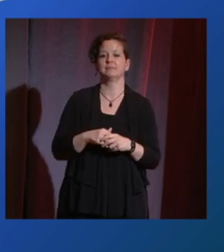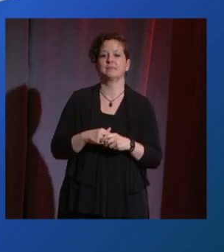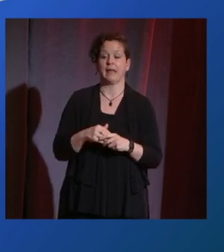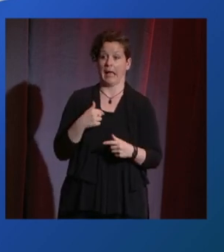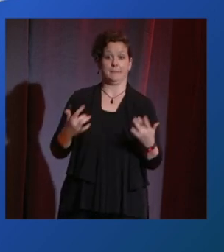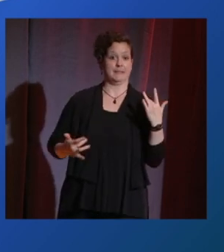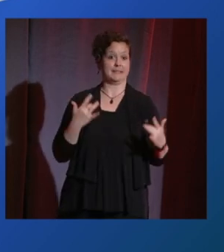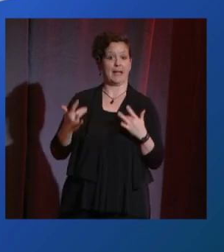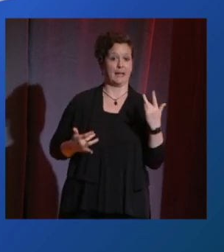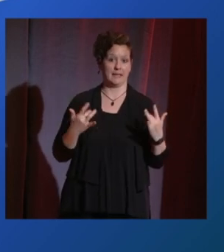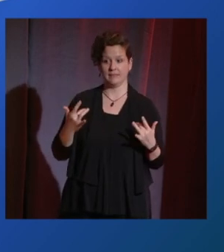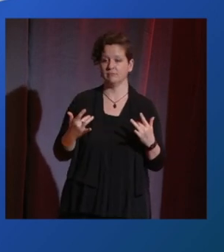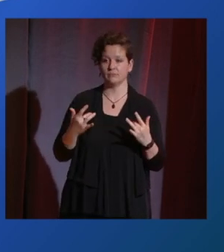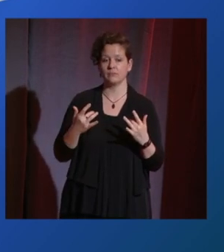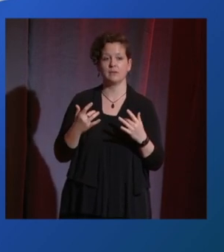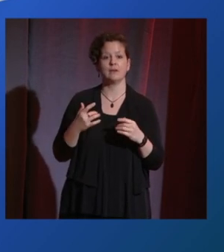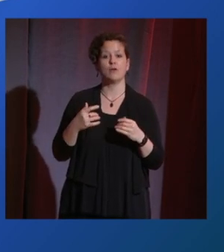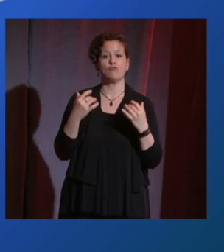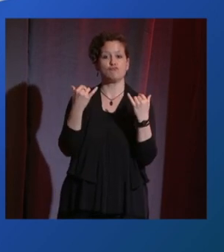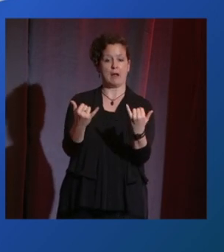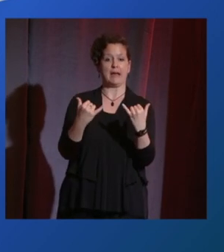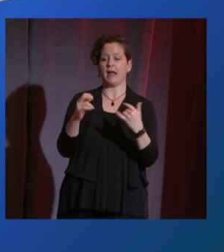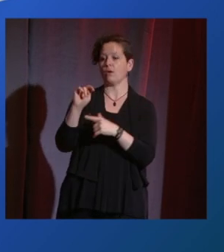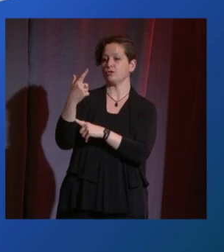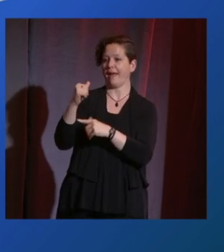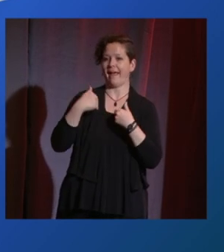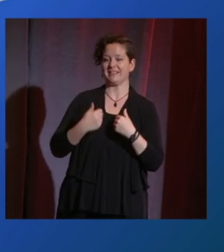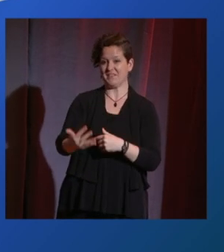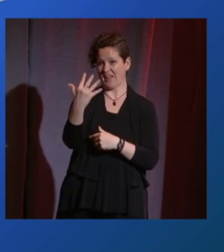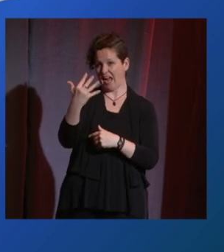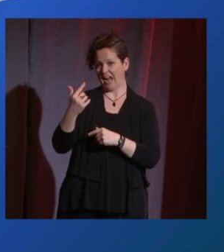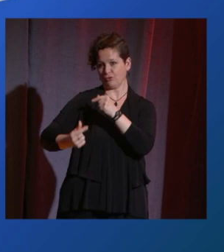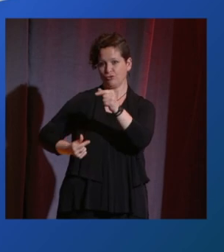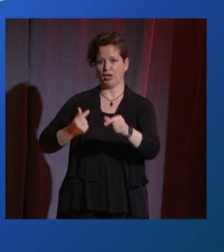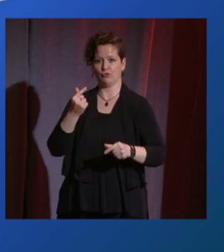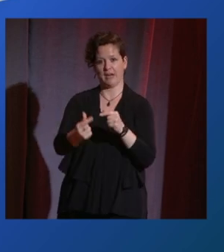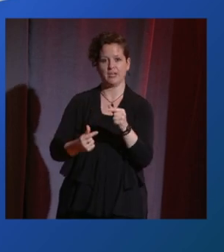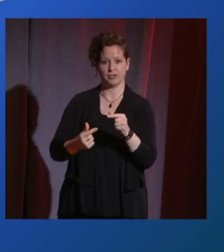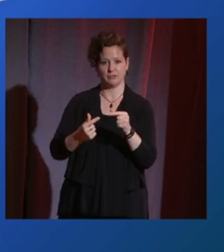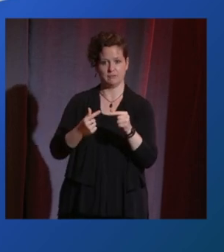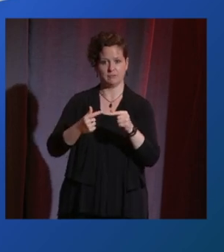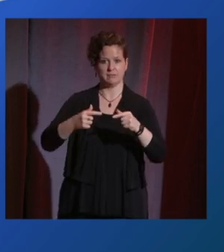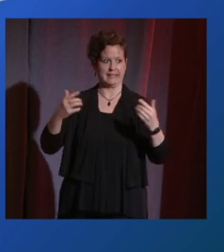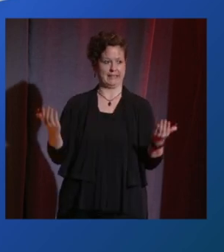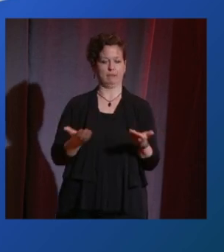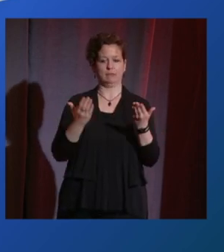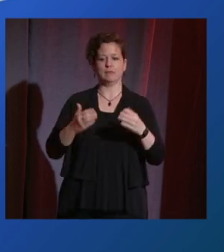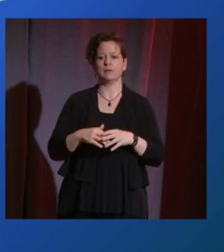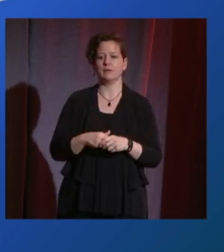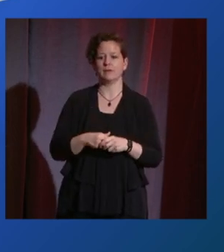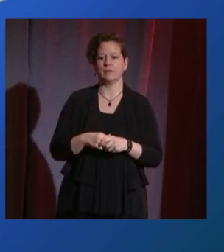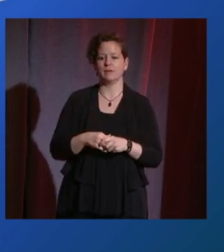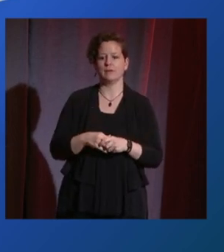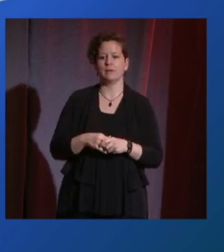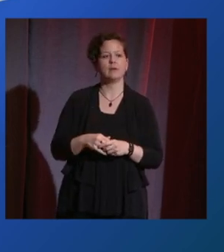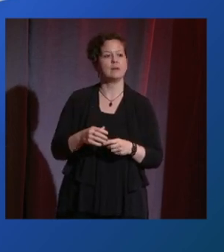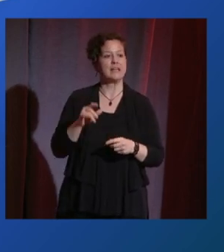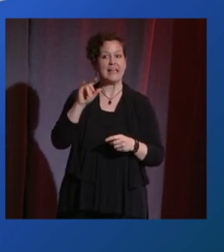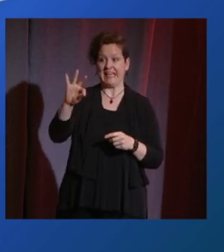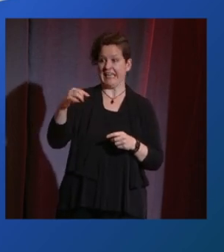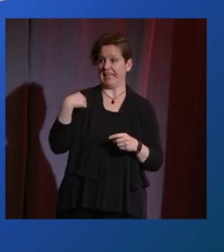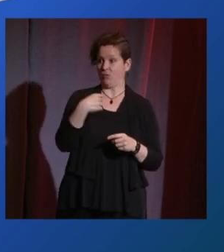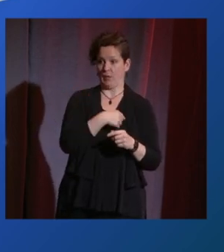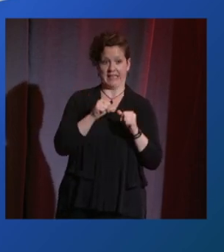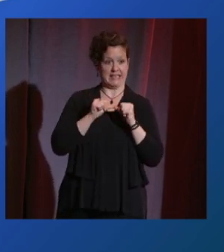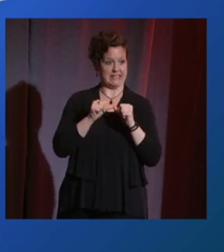now NGA has five generations represented inside of its agency and if we do this